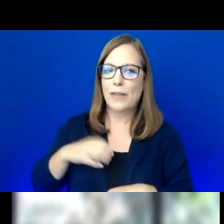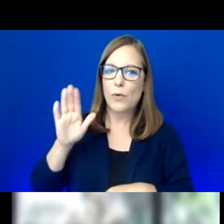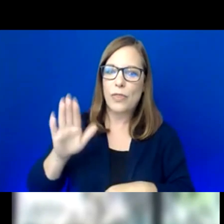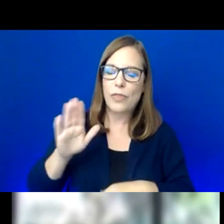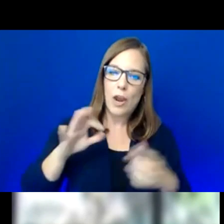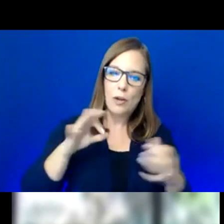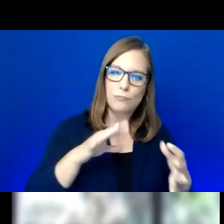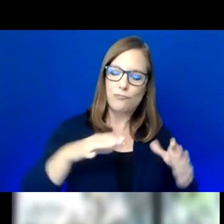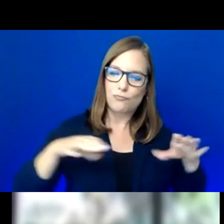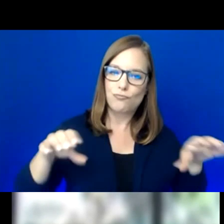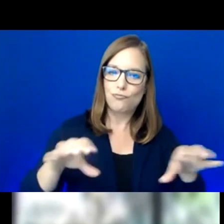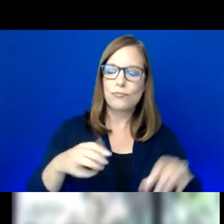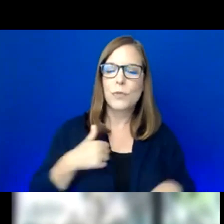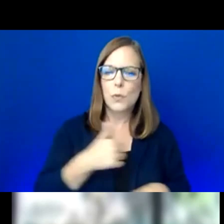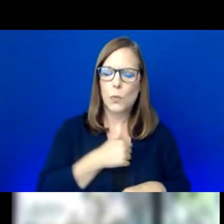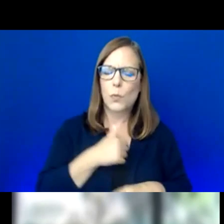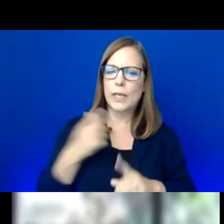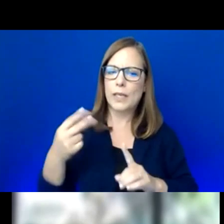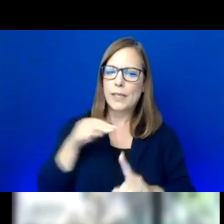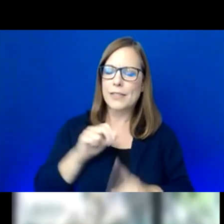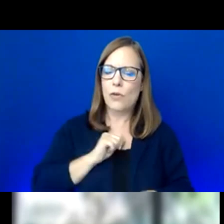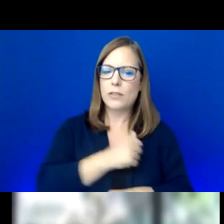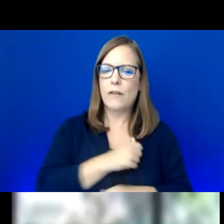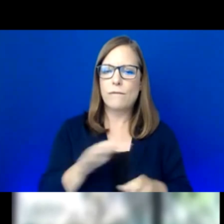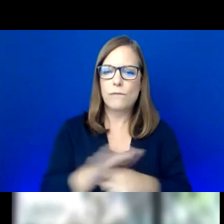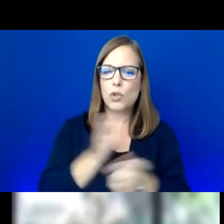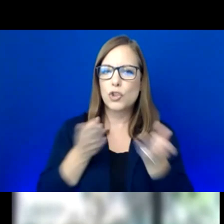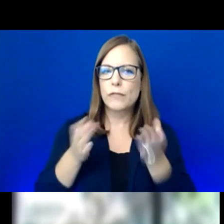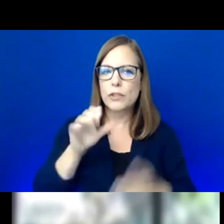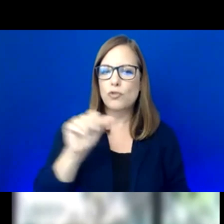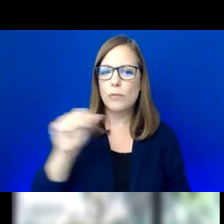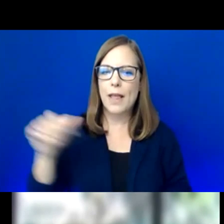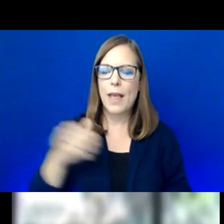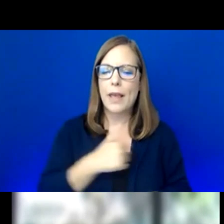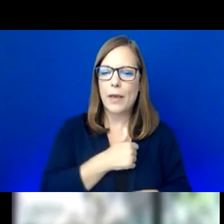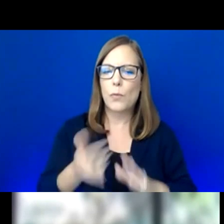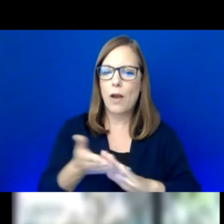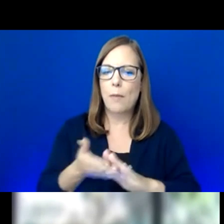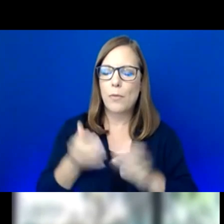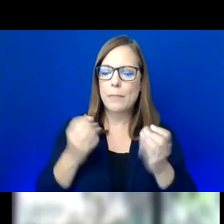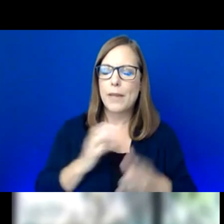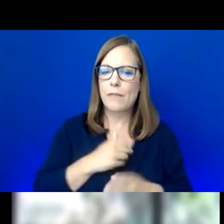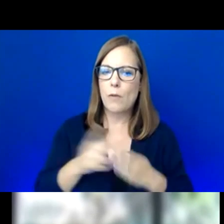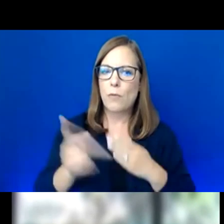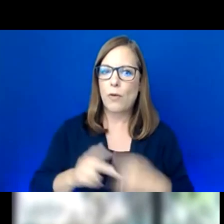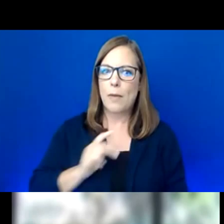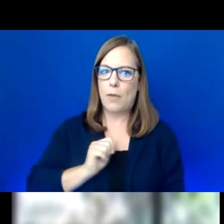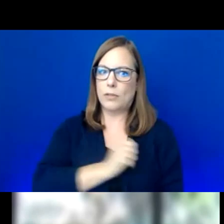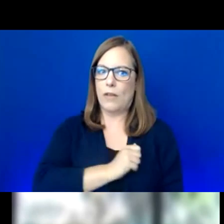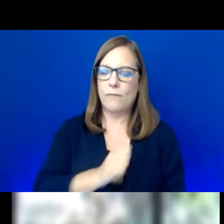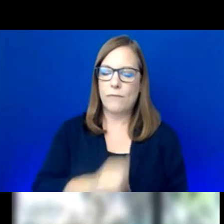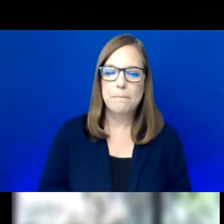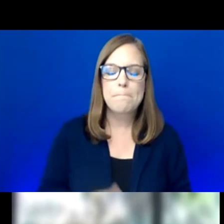a full service AAA and that we operate many of our programs directly. We do have a